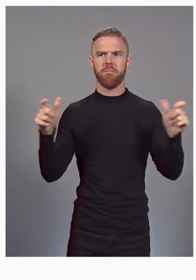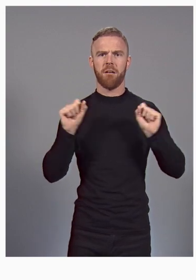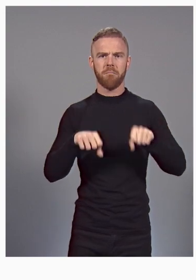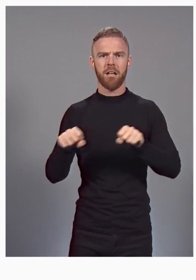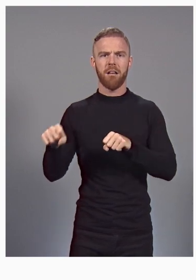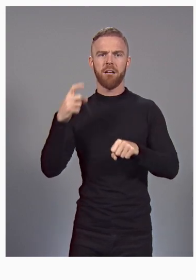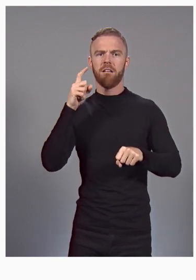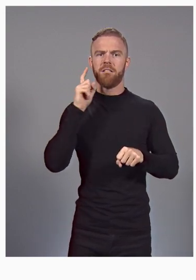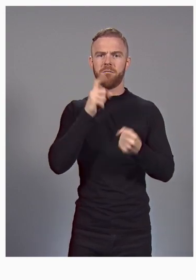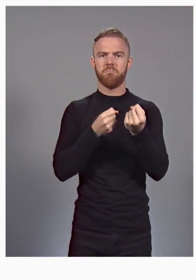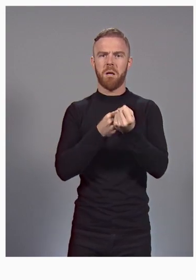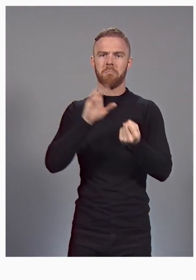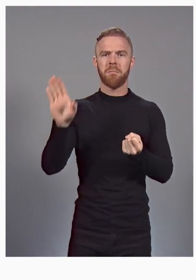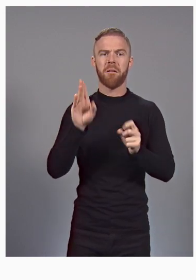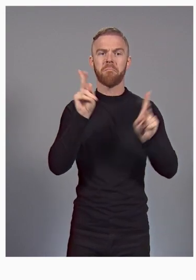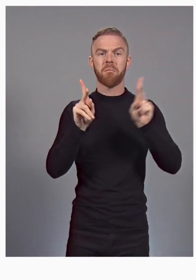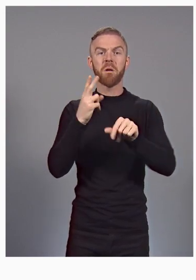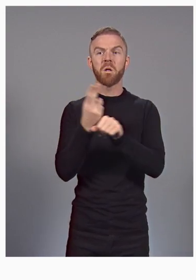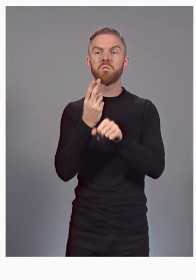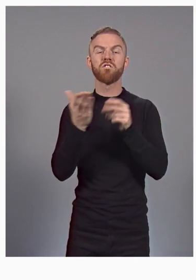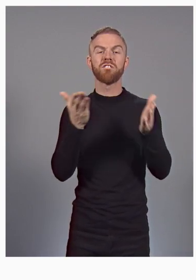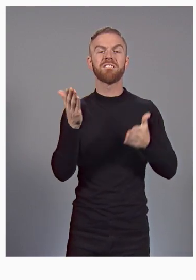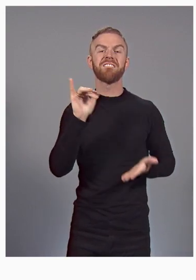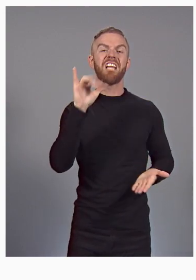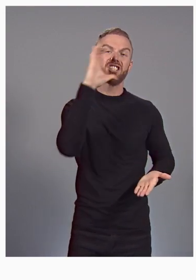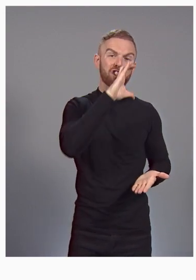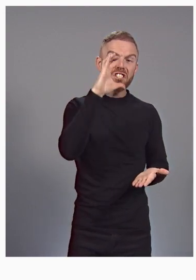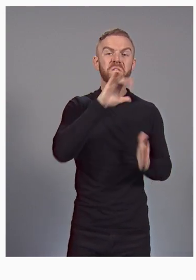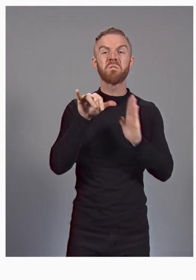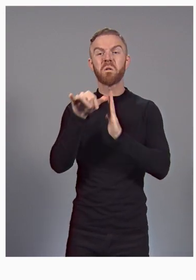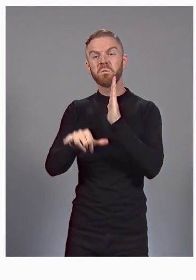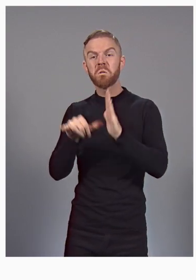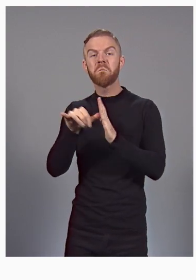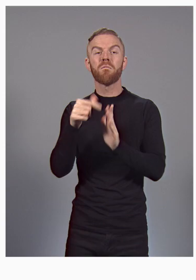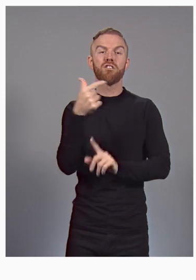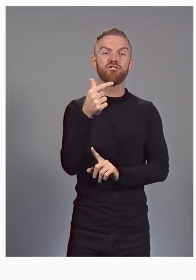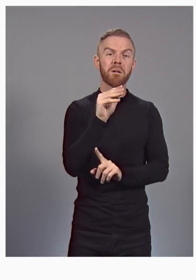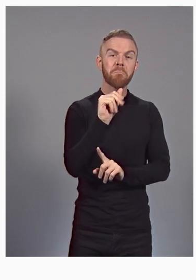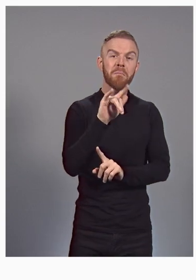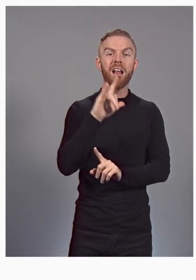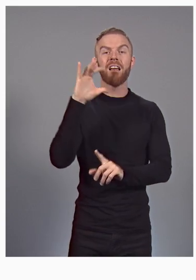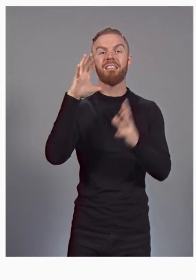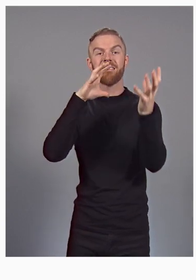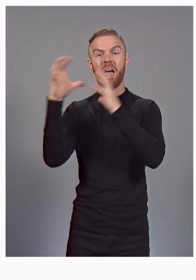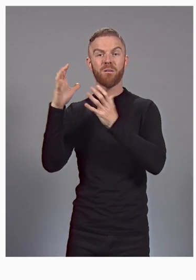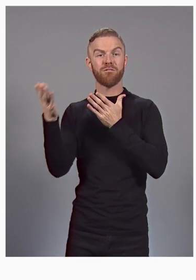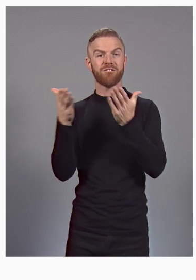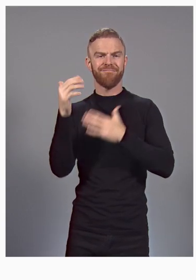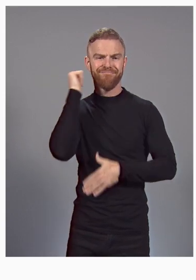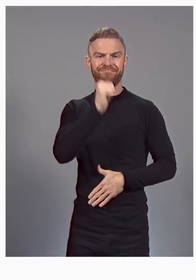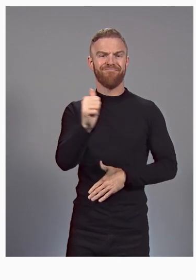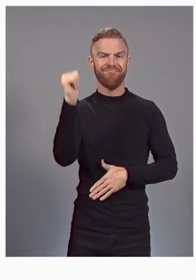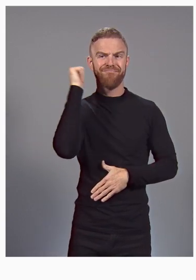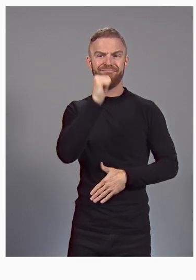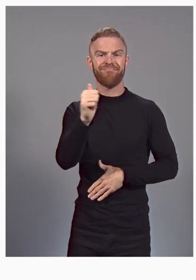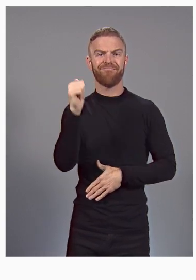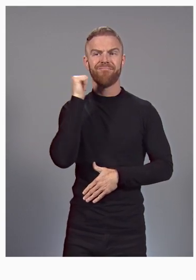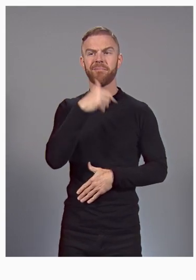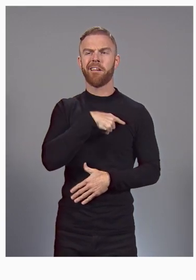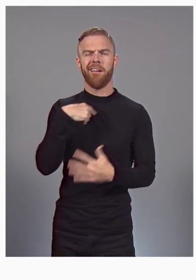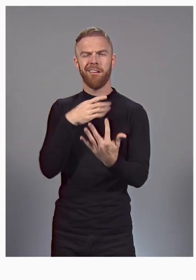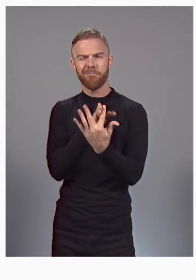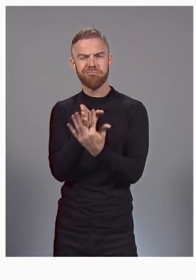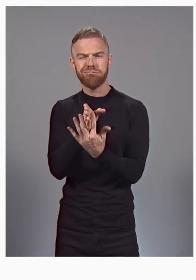use services like Search, YouTube, Gmail, and our cloud services each and every day. We pioneered the model of